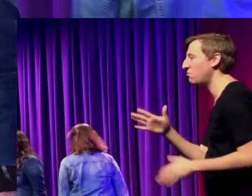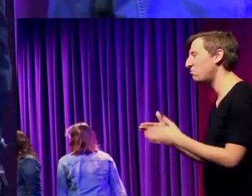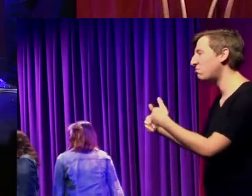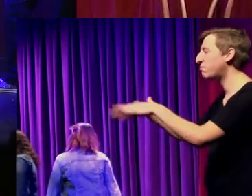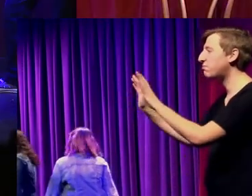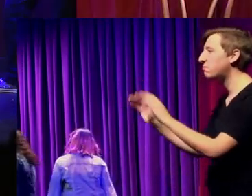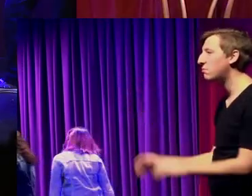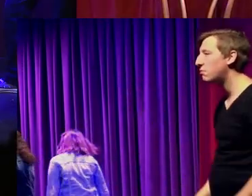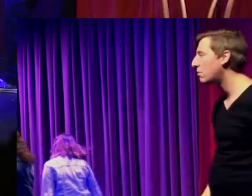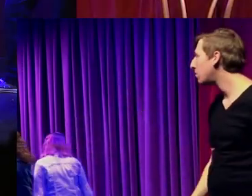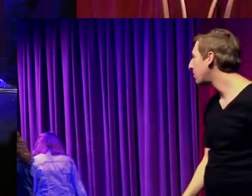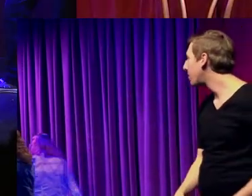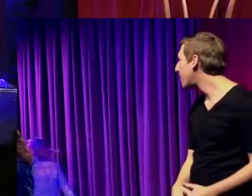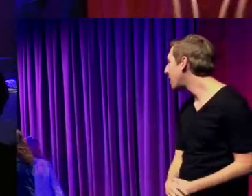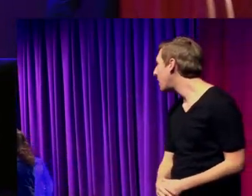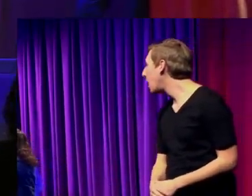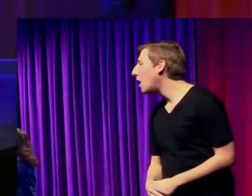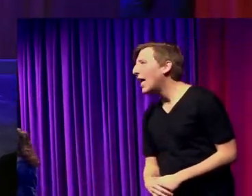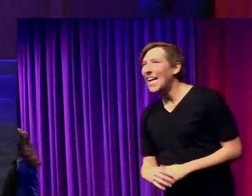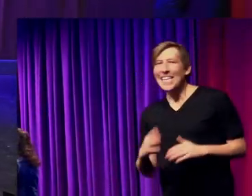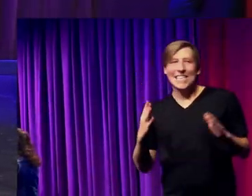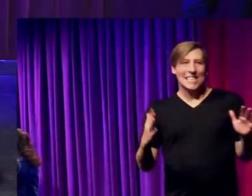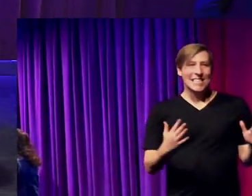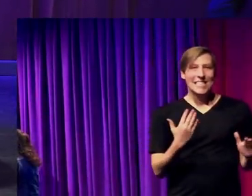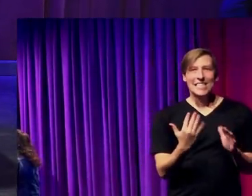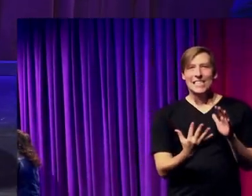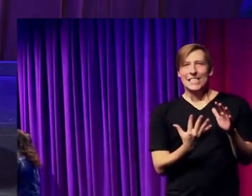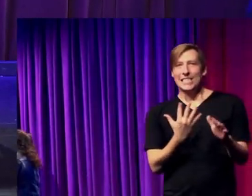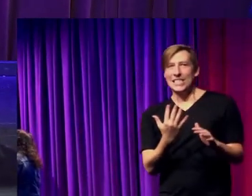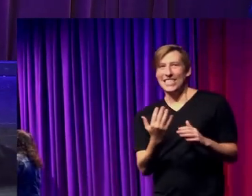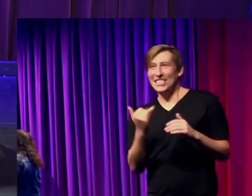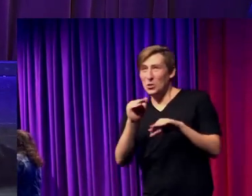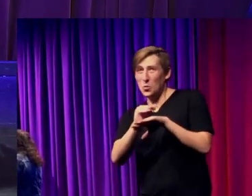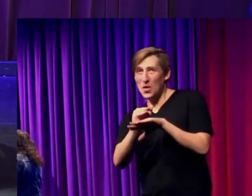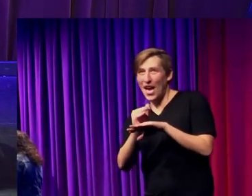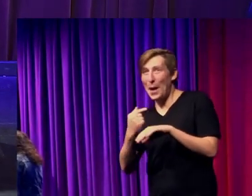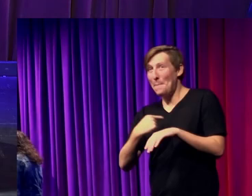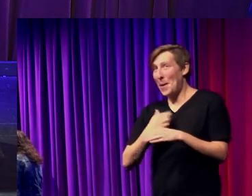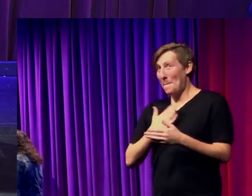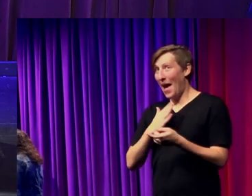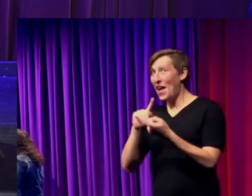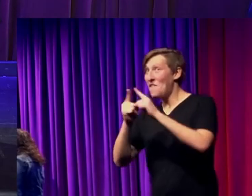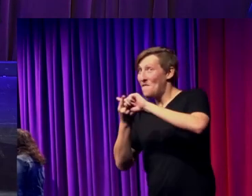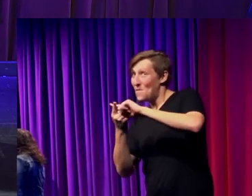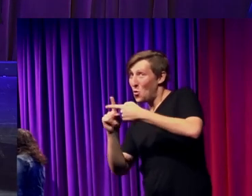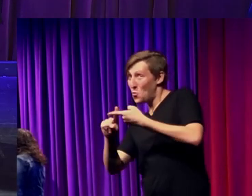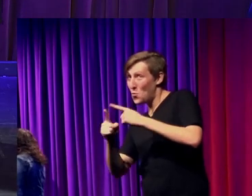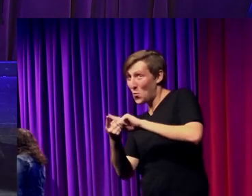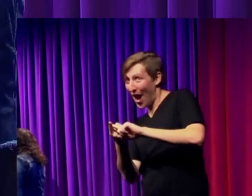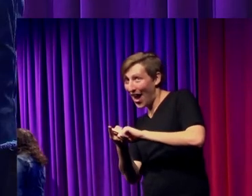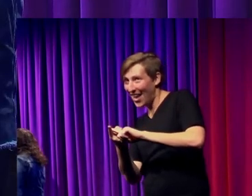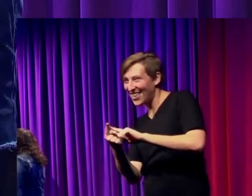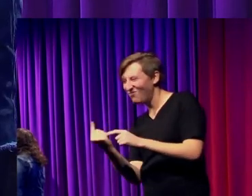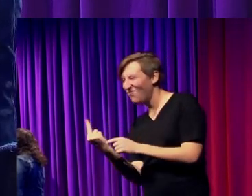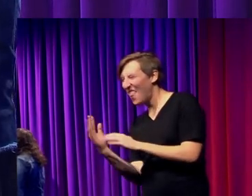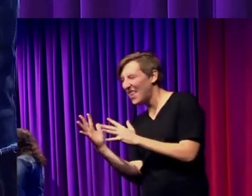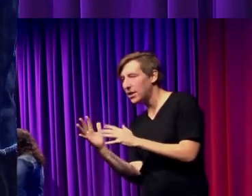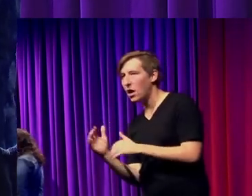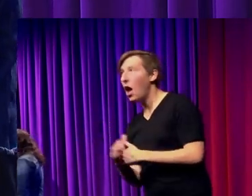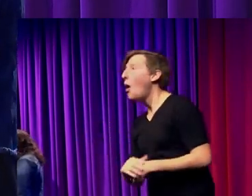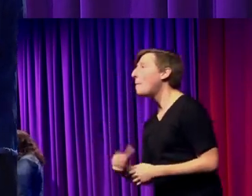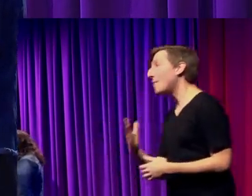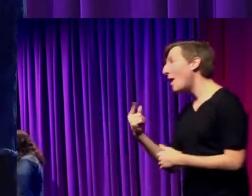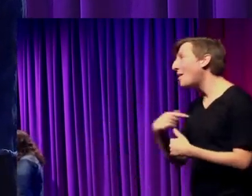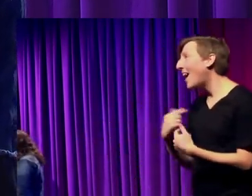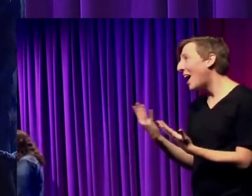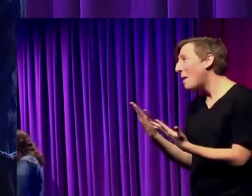Can't wait. We're having just a little besties thing. You can't come, Mom. Well, I'm your bestie, so it'll be like 3